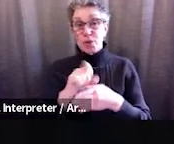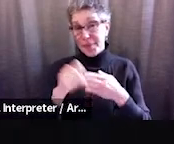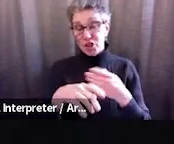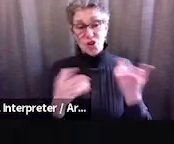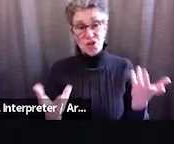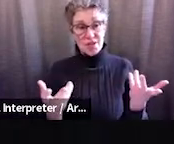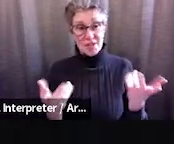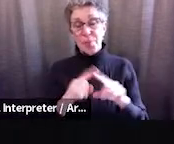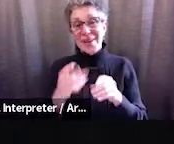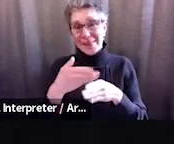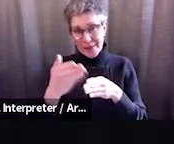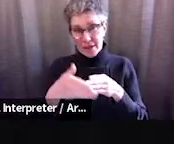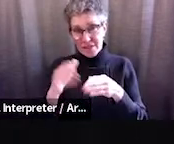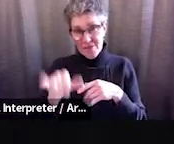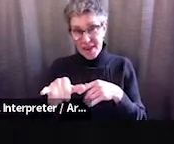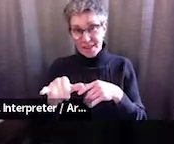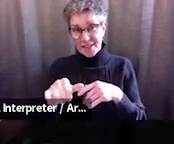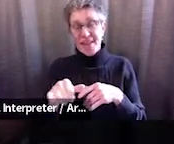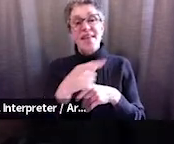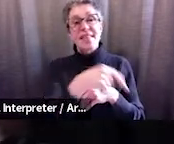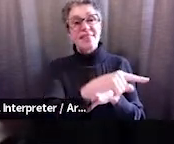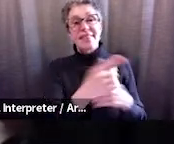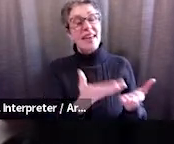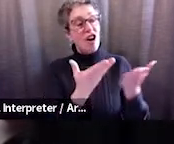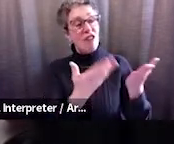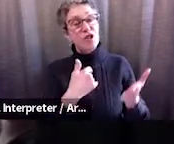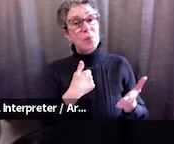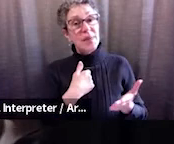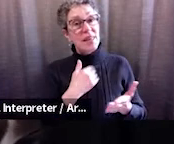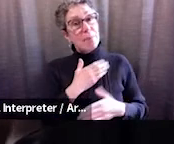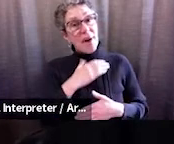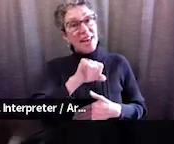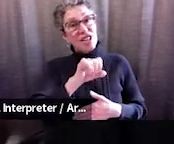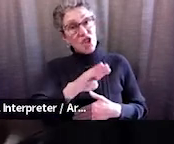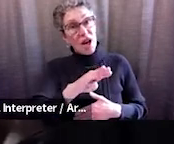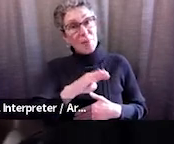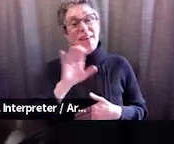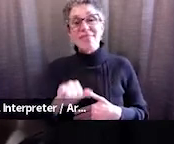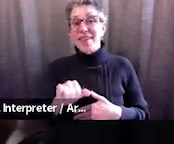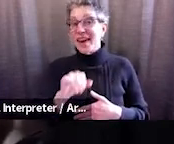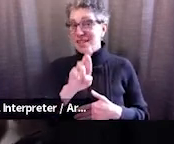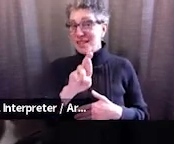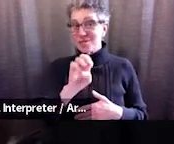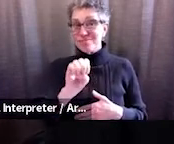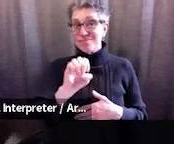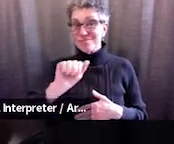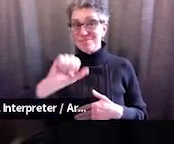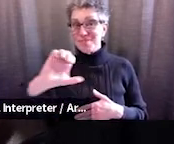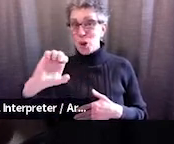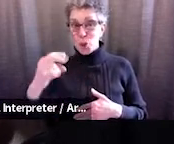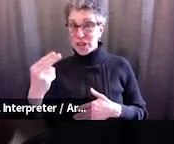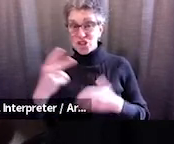it, I was offered an actual job. The more programs like REACH, which is phenomenal and it's an